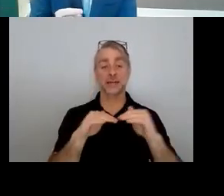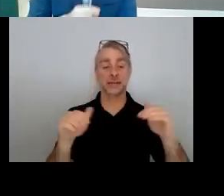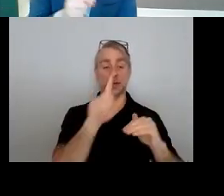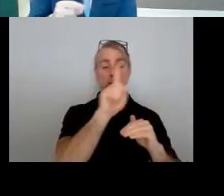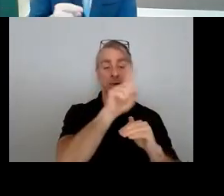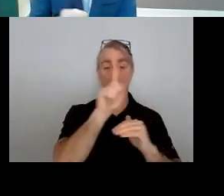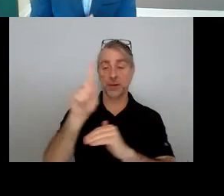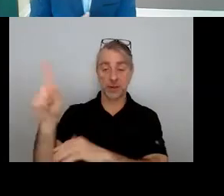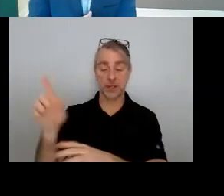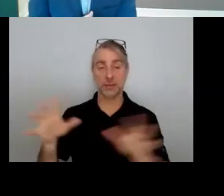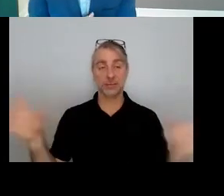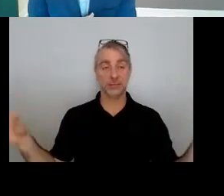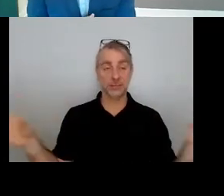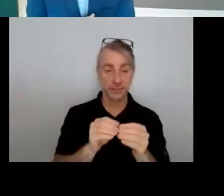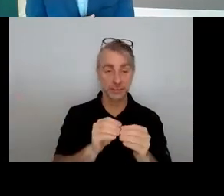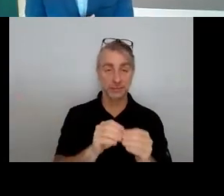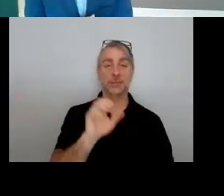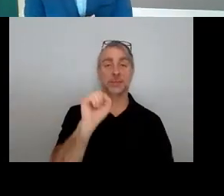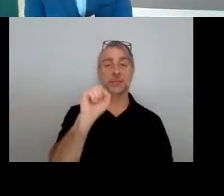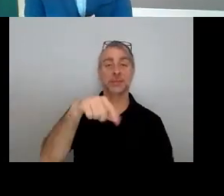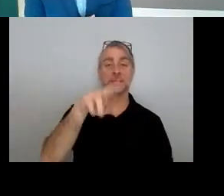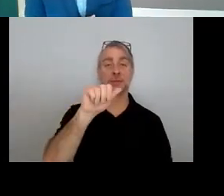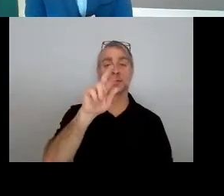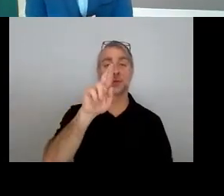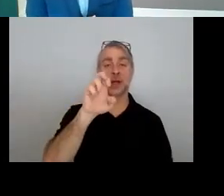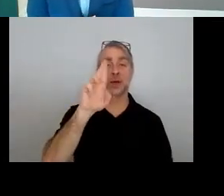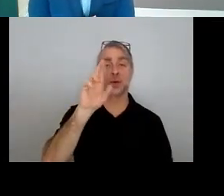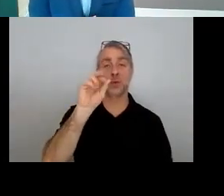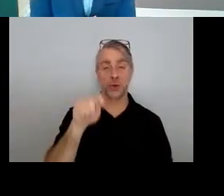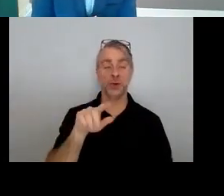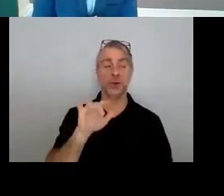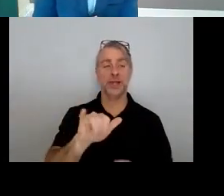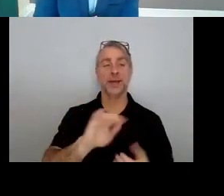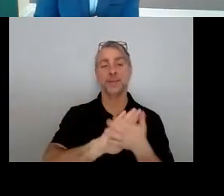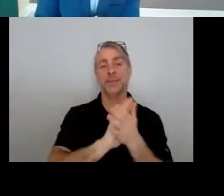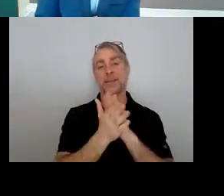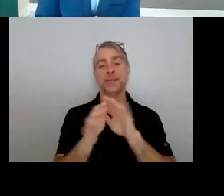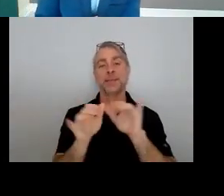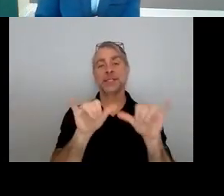square it, take the square root of that, and that's the standard error of the odds ratio.